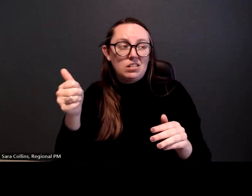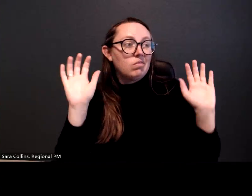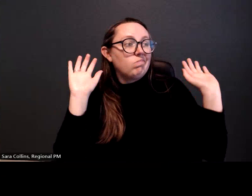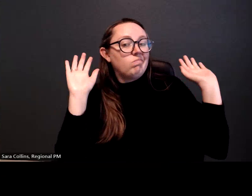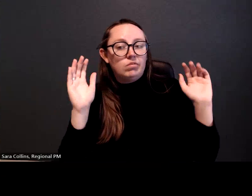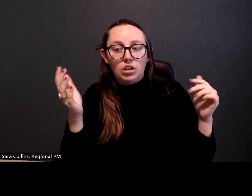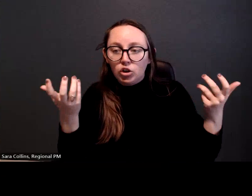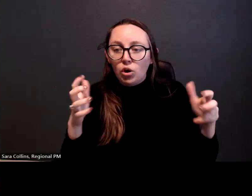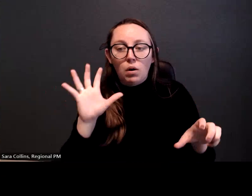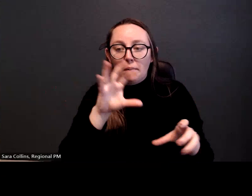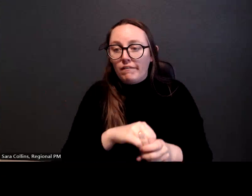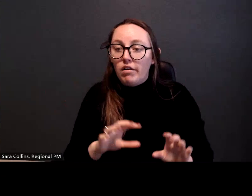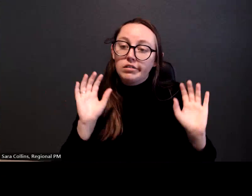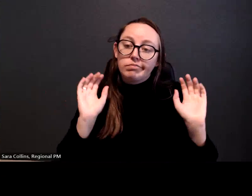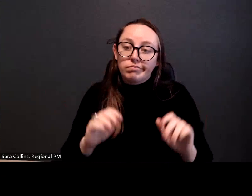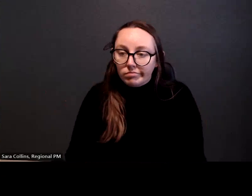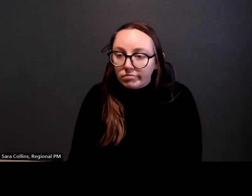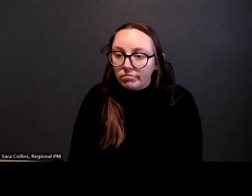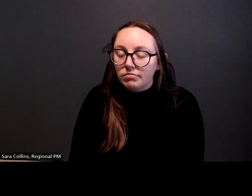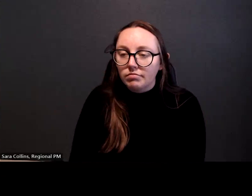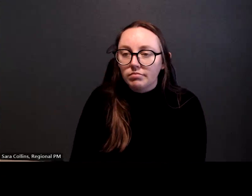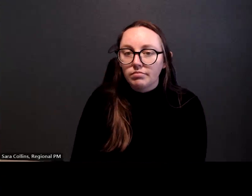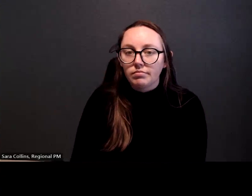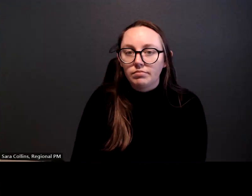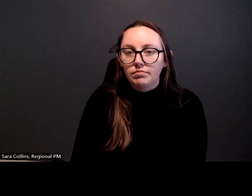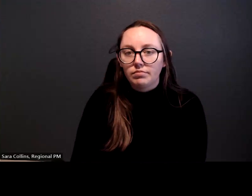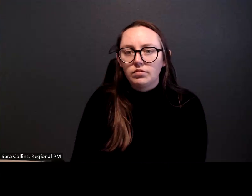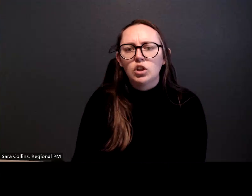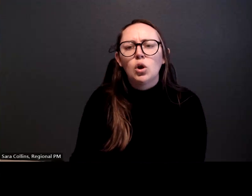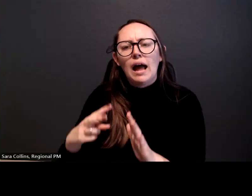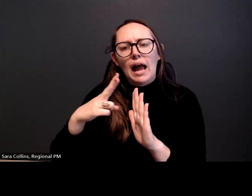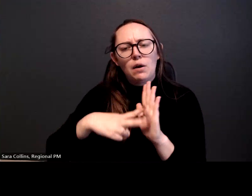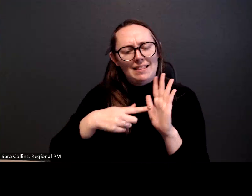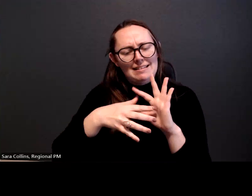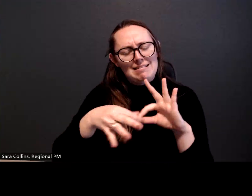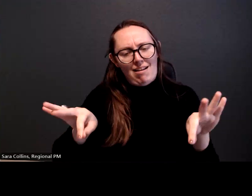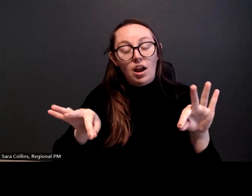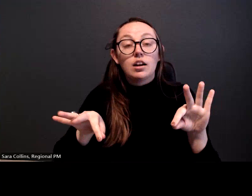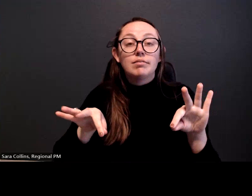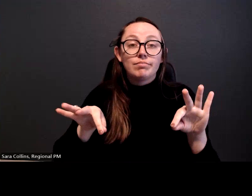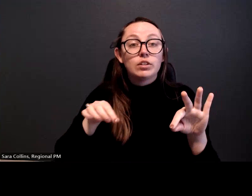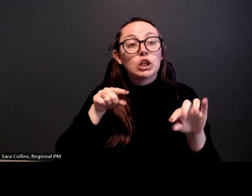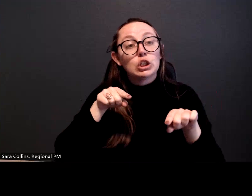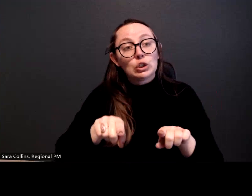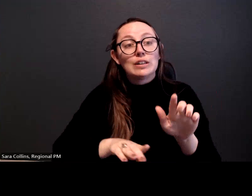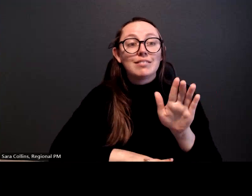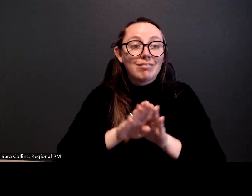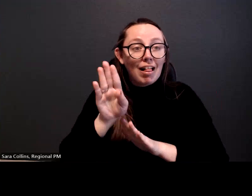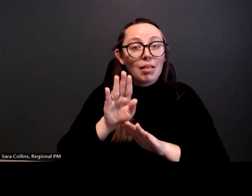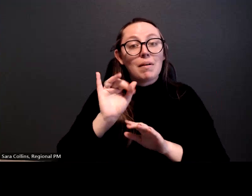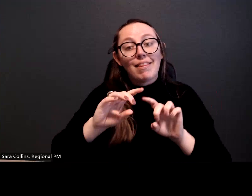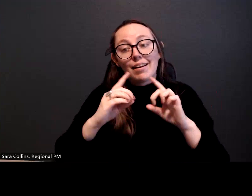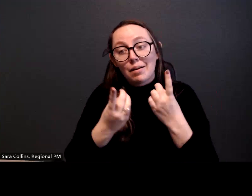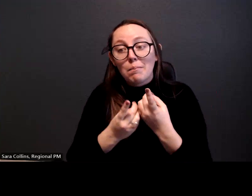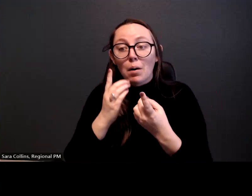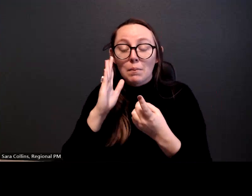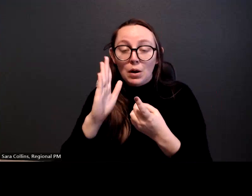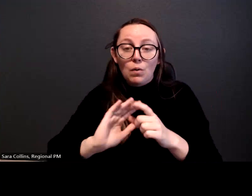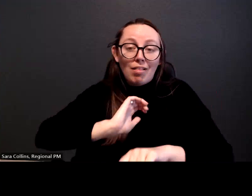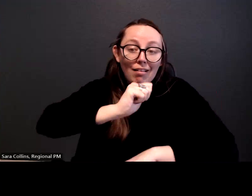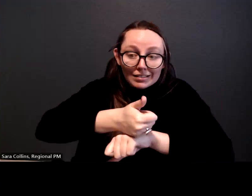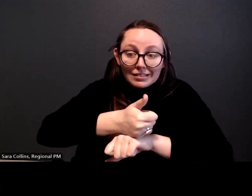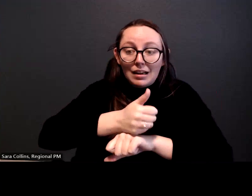read that in developing, the department shall establish a participatory planning process that includes effective